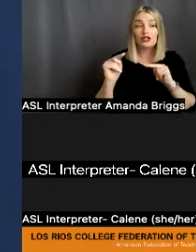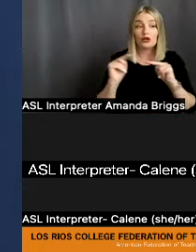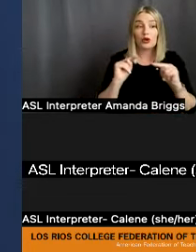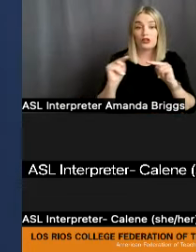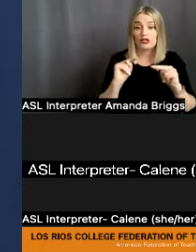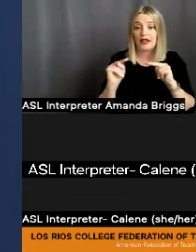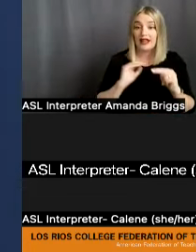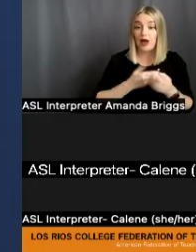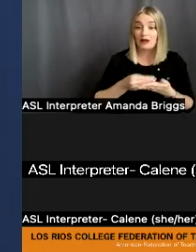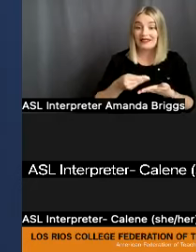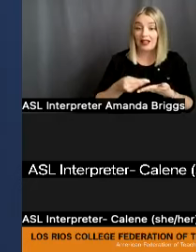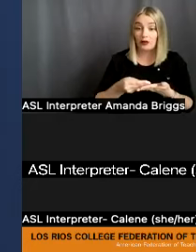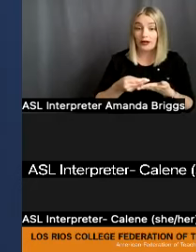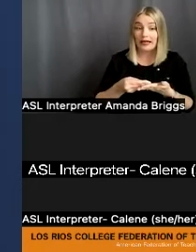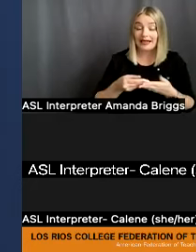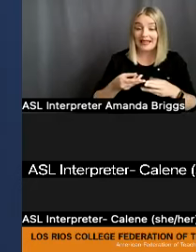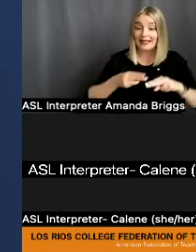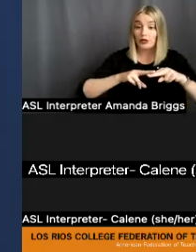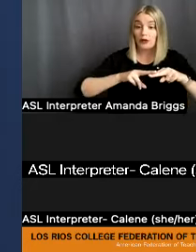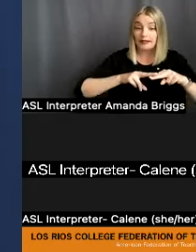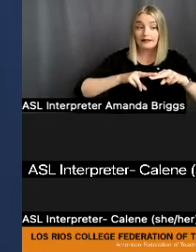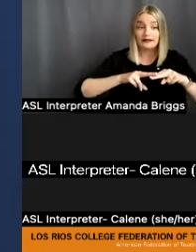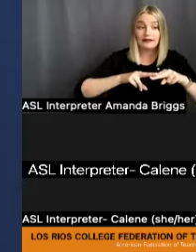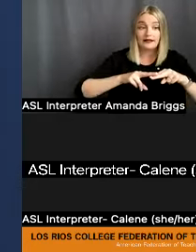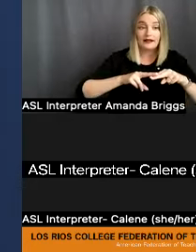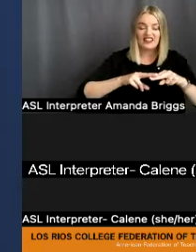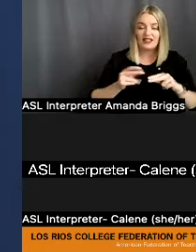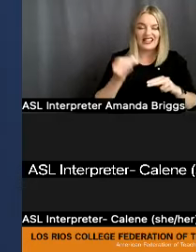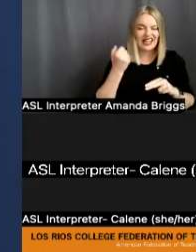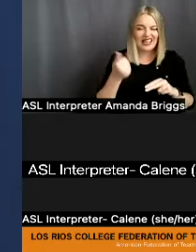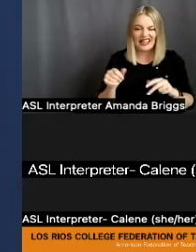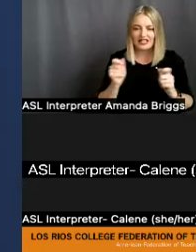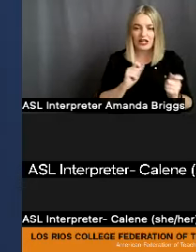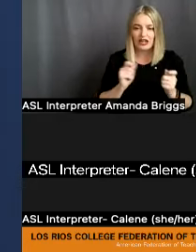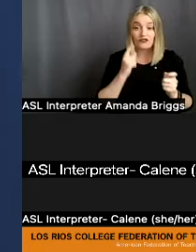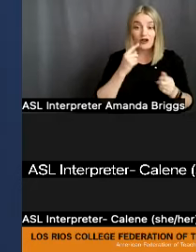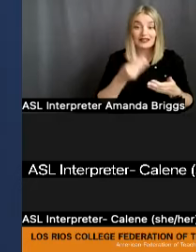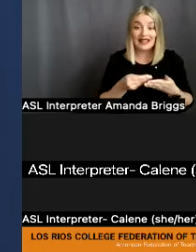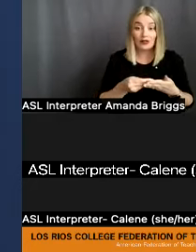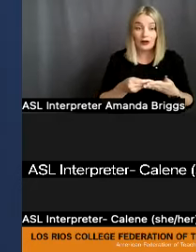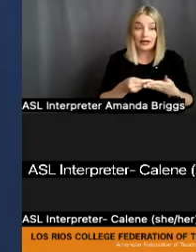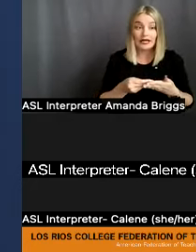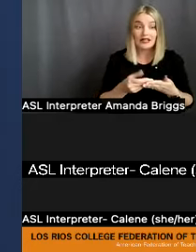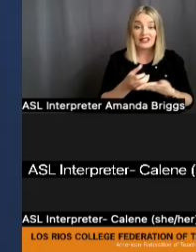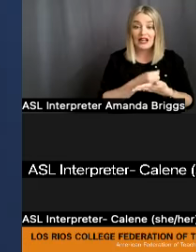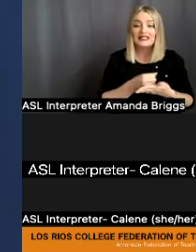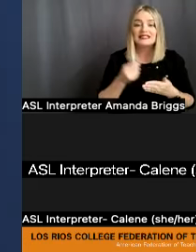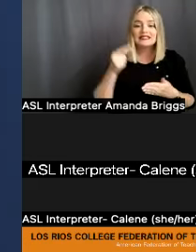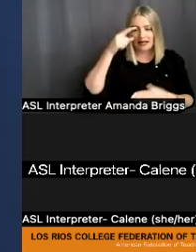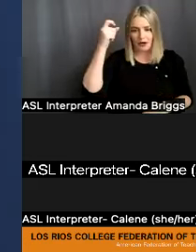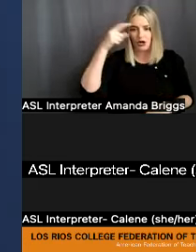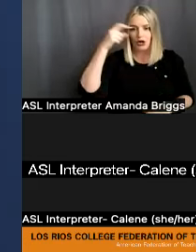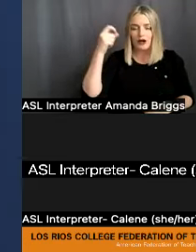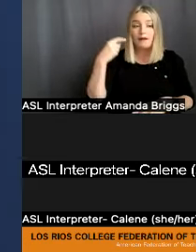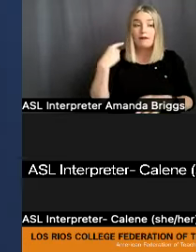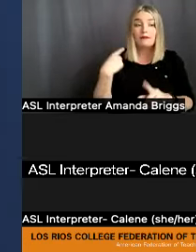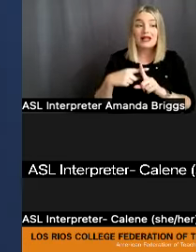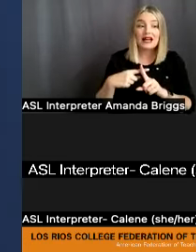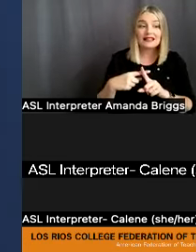our salary increases and changes to the salary schedule every summer, as well as what we call retroactive